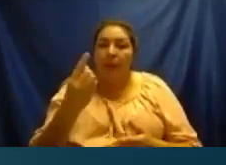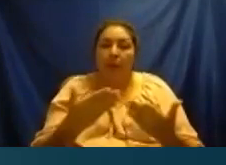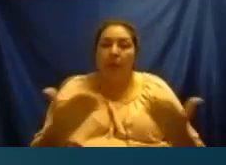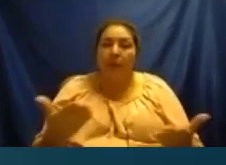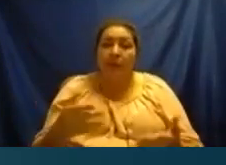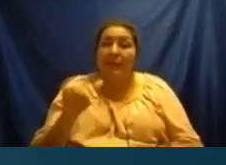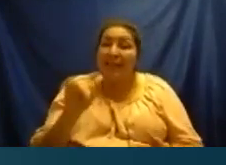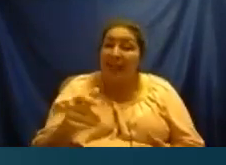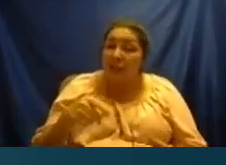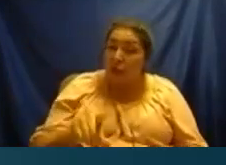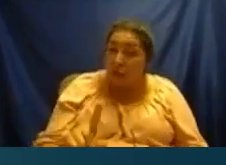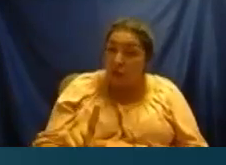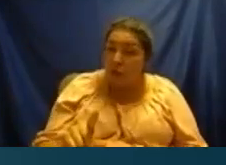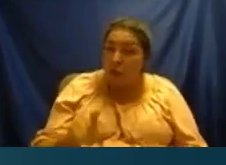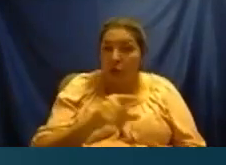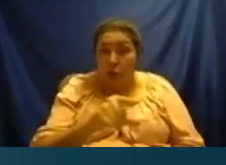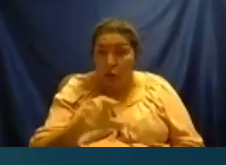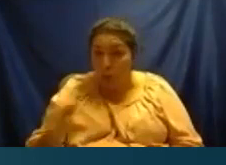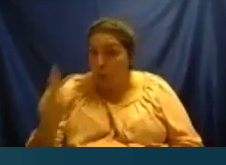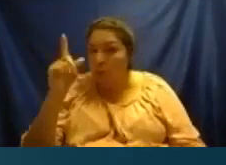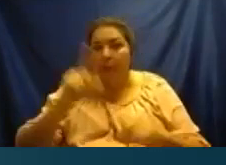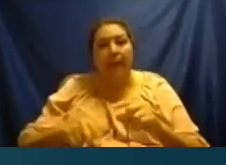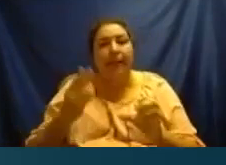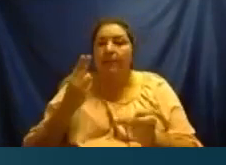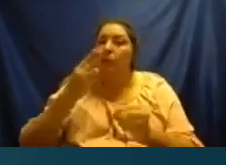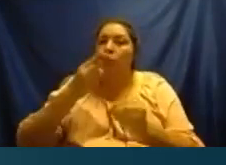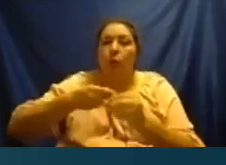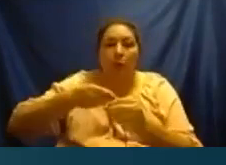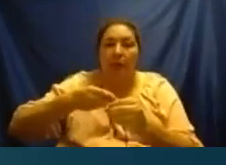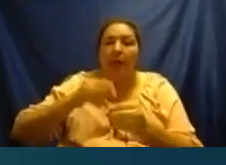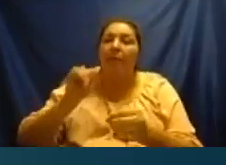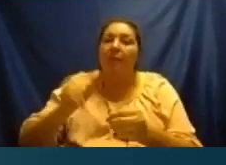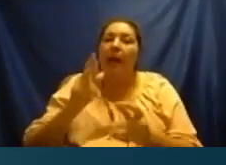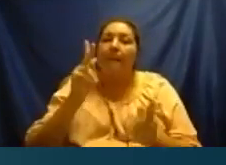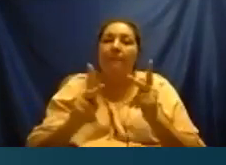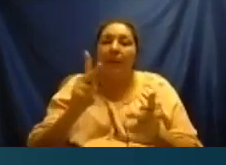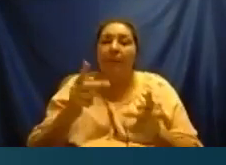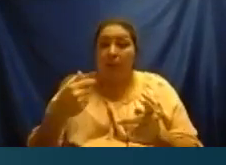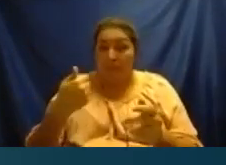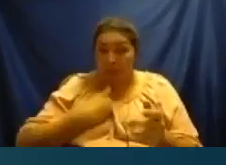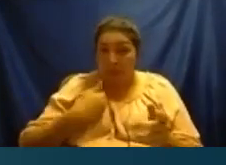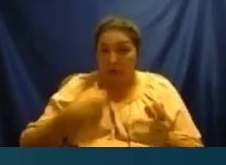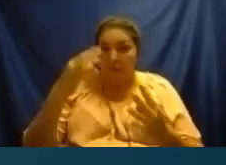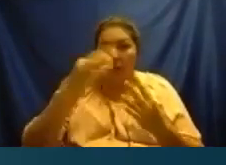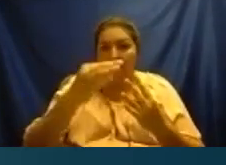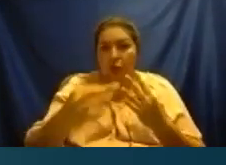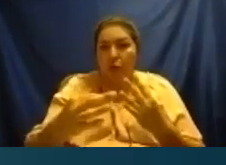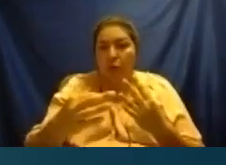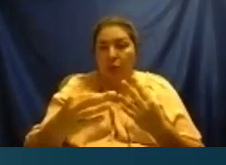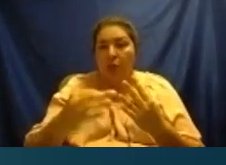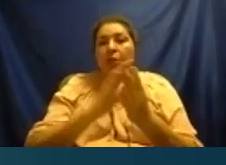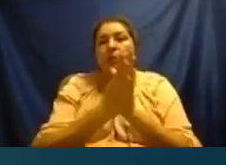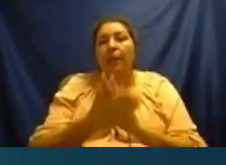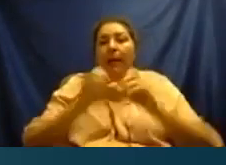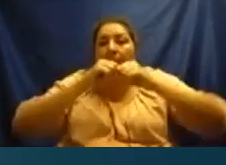curse says, you can't join that people which I have chosen to be a blessing to all the